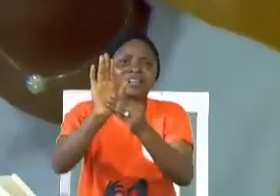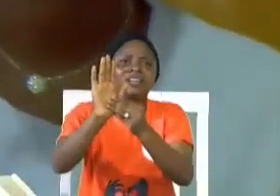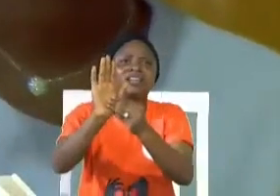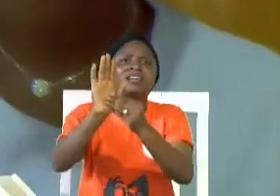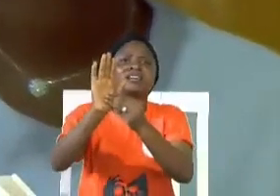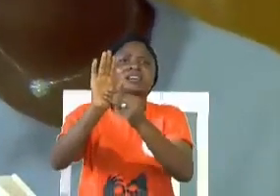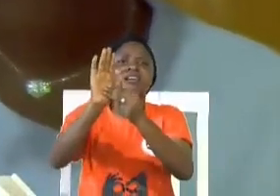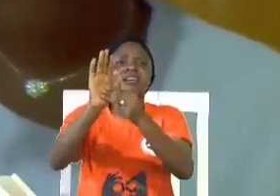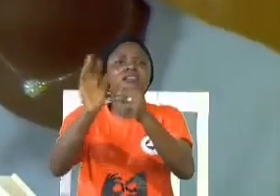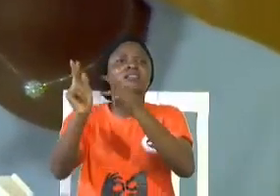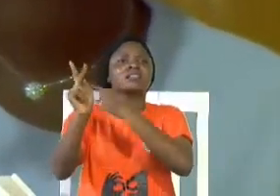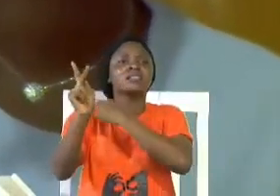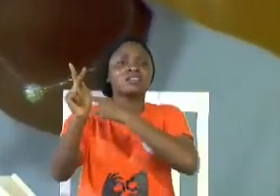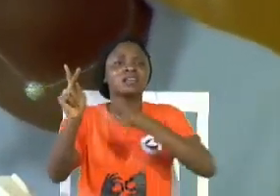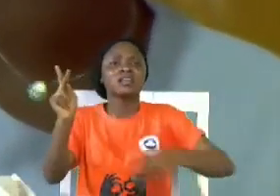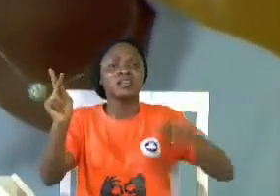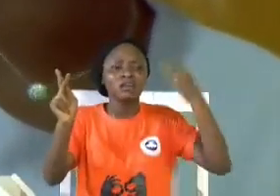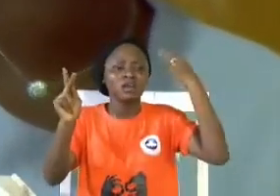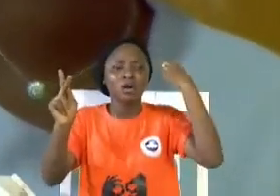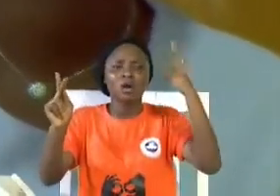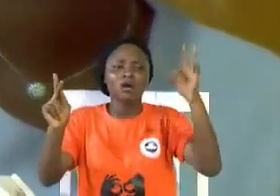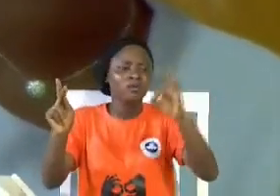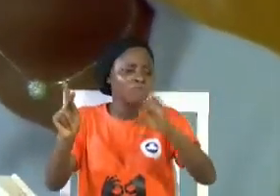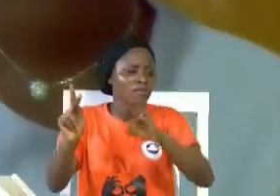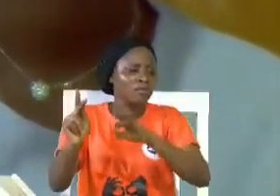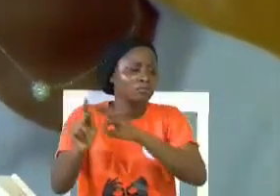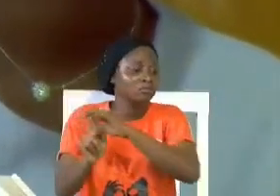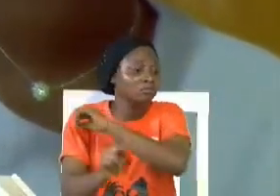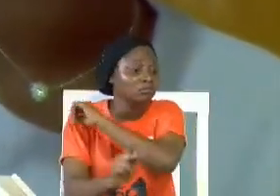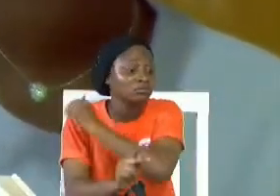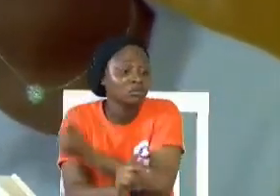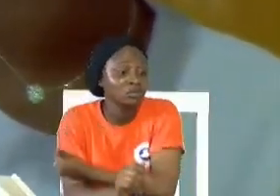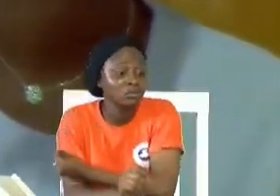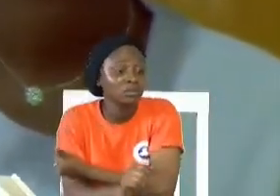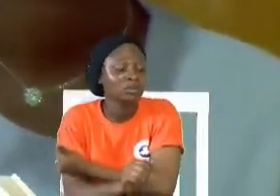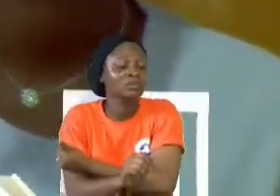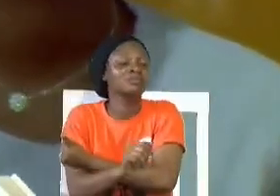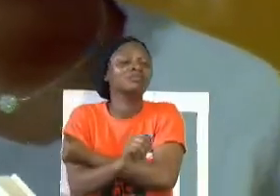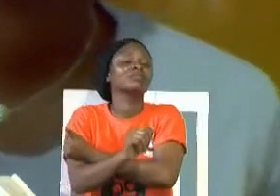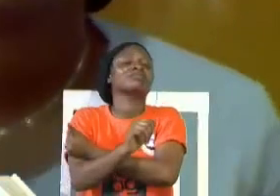King of authority,